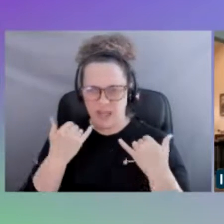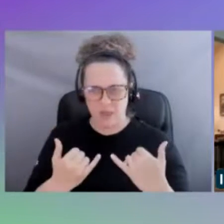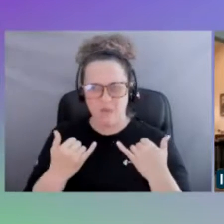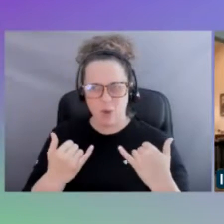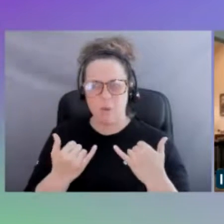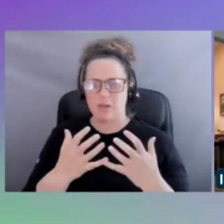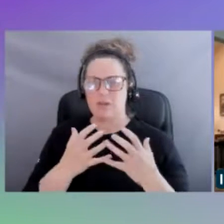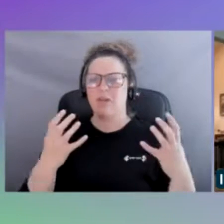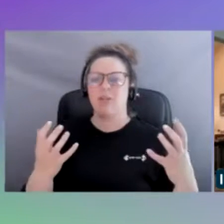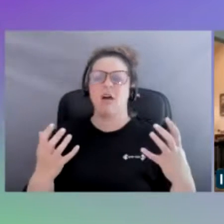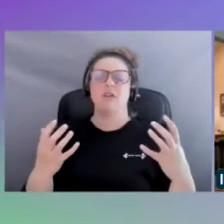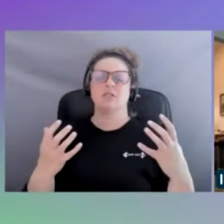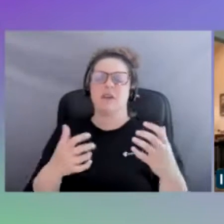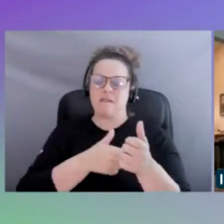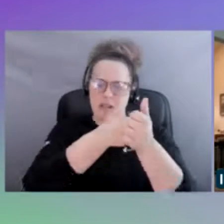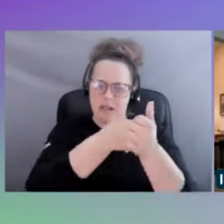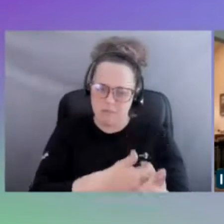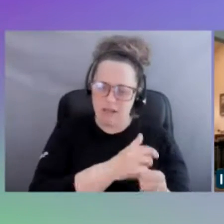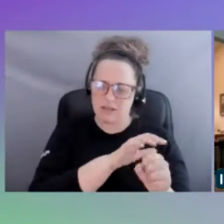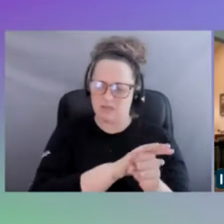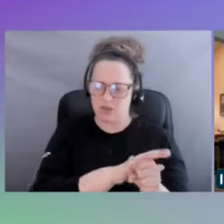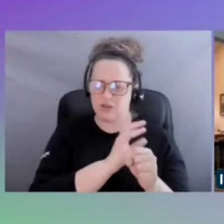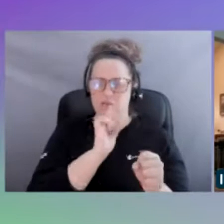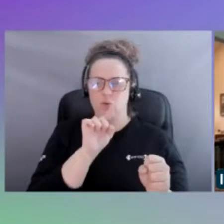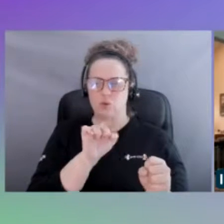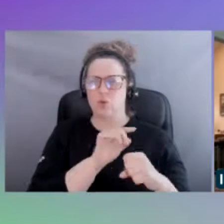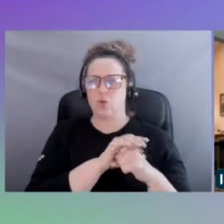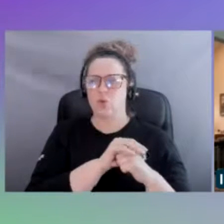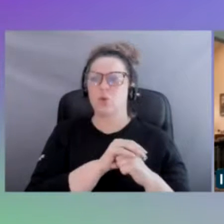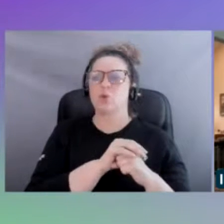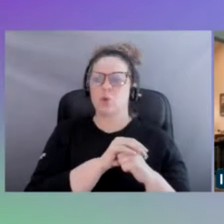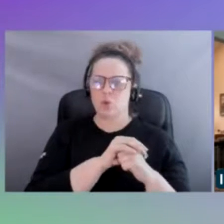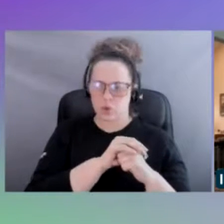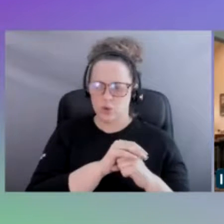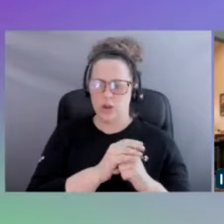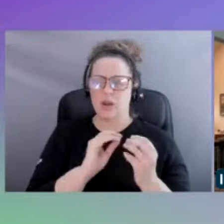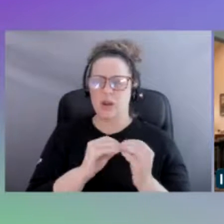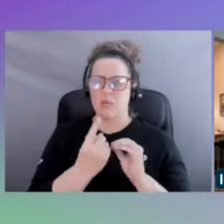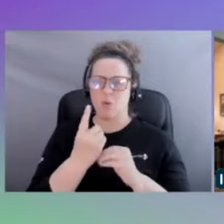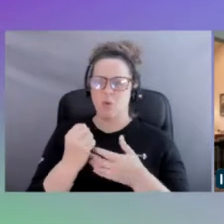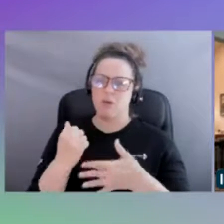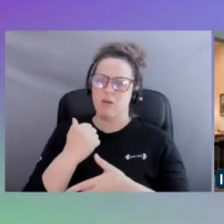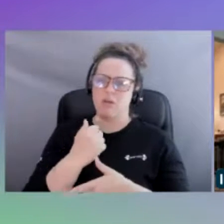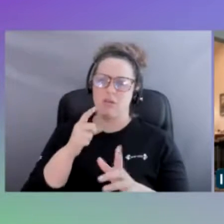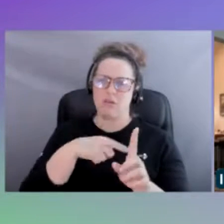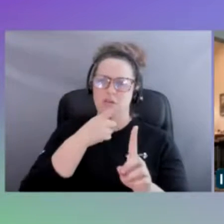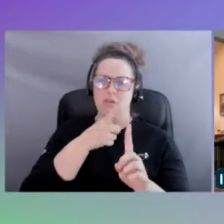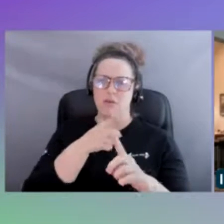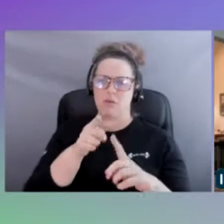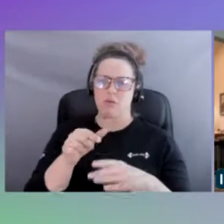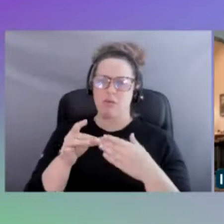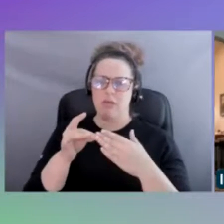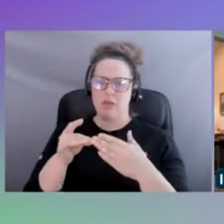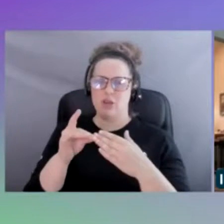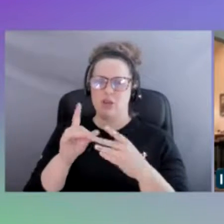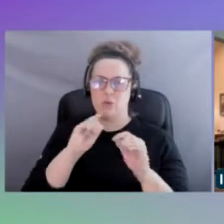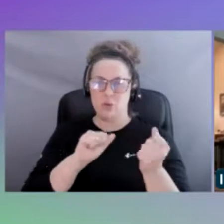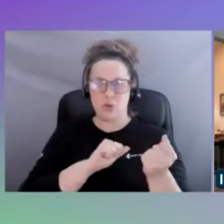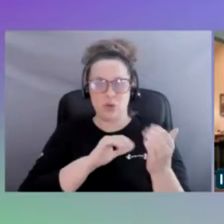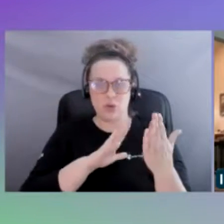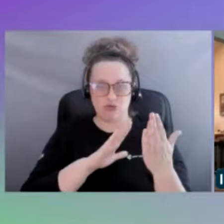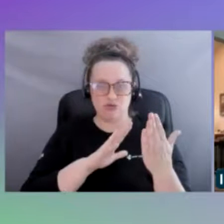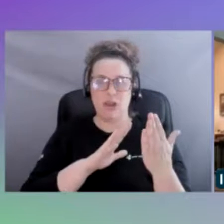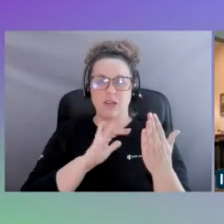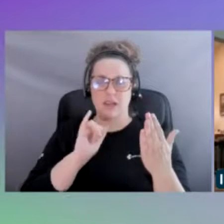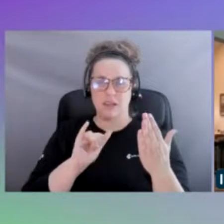a lot of compliance pressure for you, and the number one objective set by your leadership is to address the